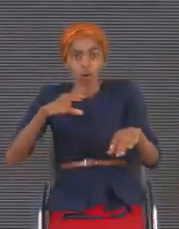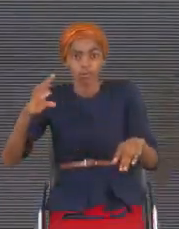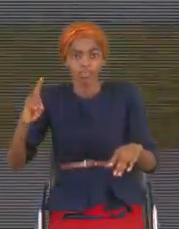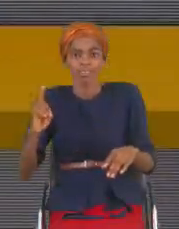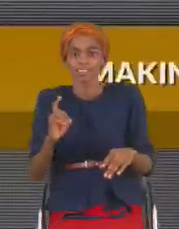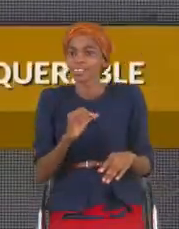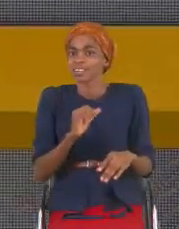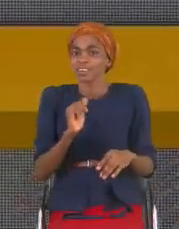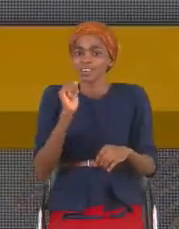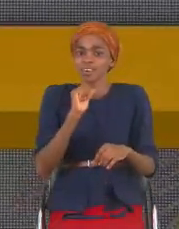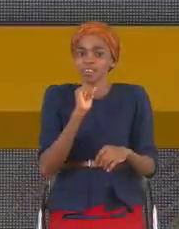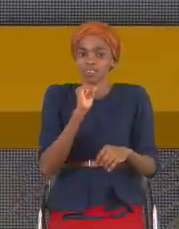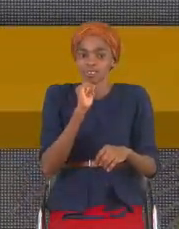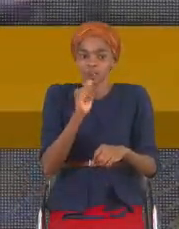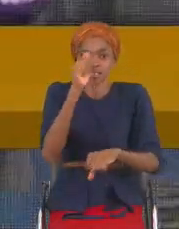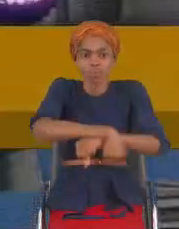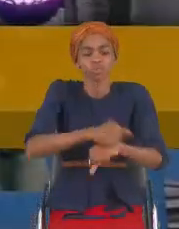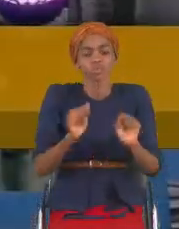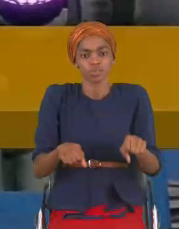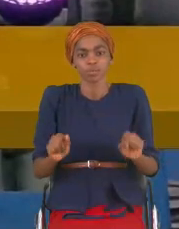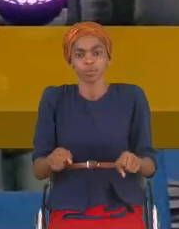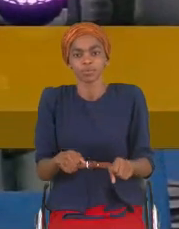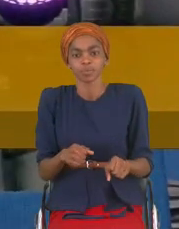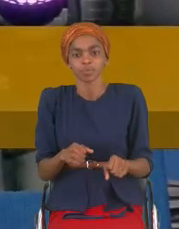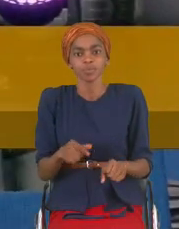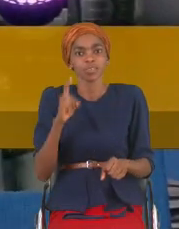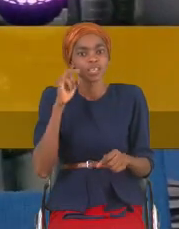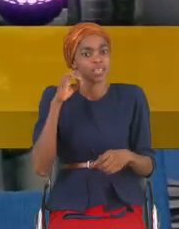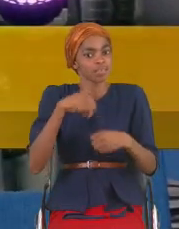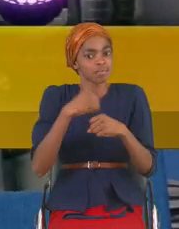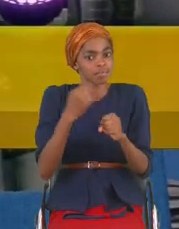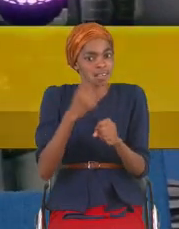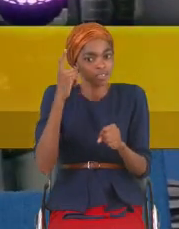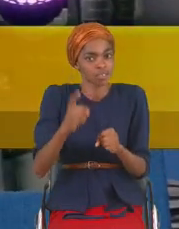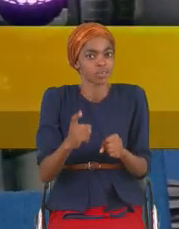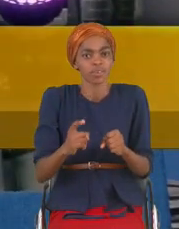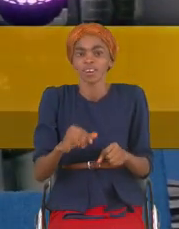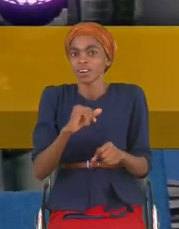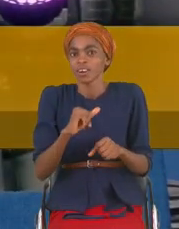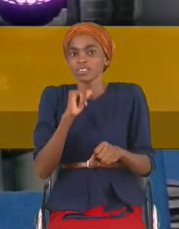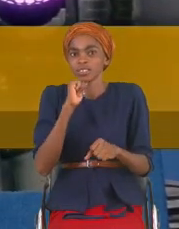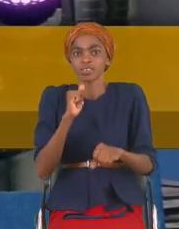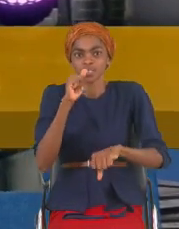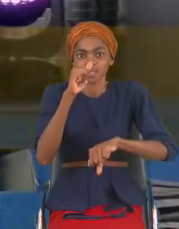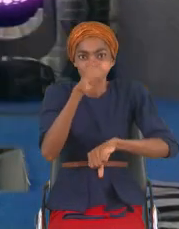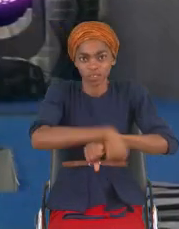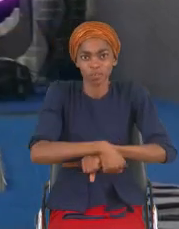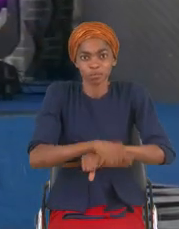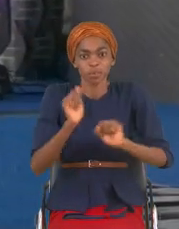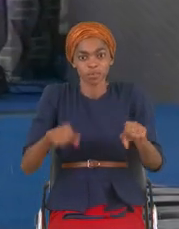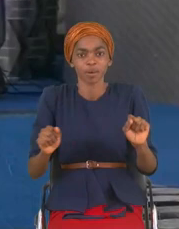you. And because he has called you, he makes you unconquerable. Number